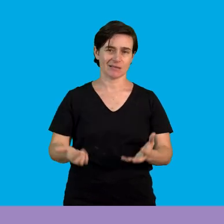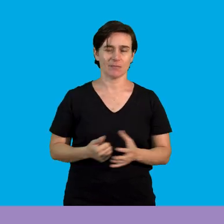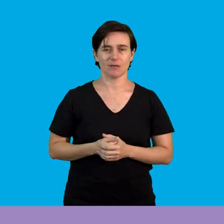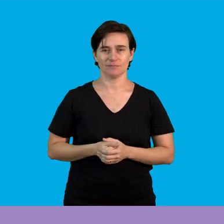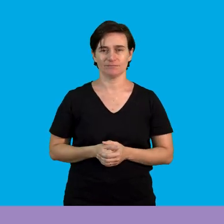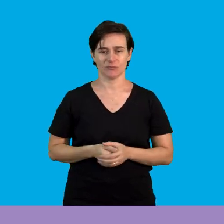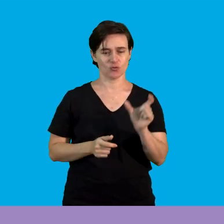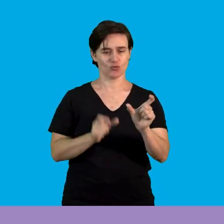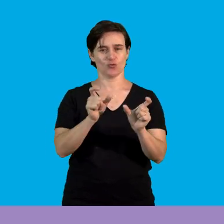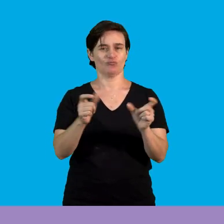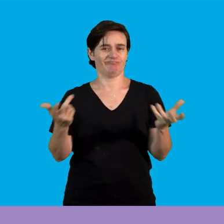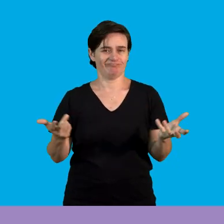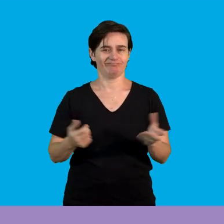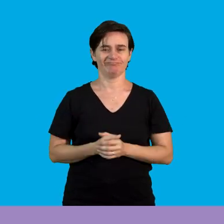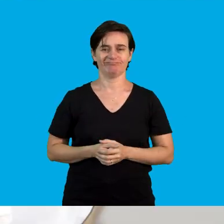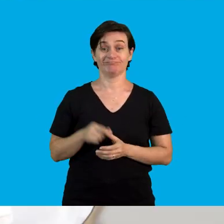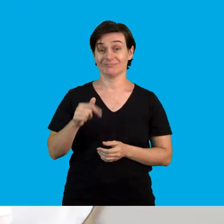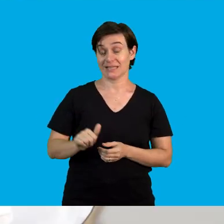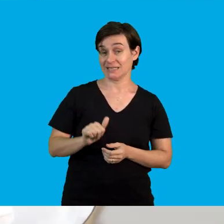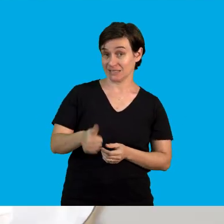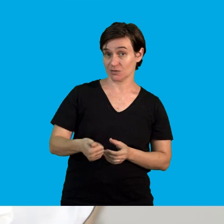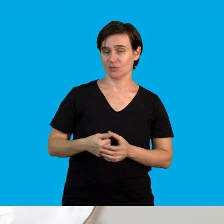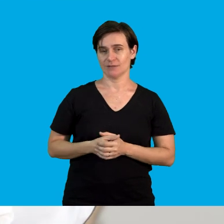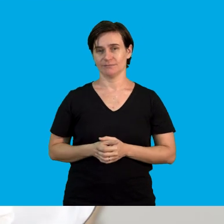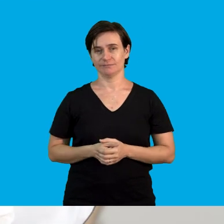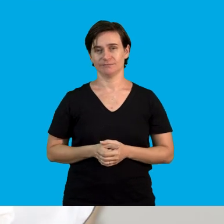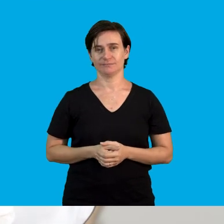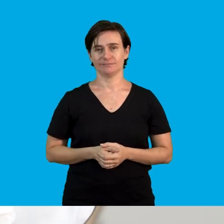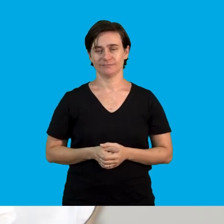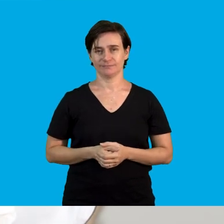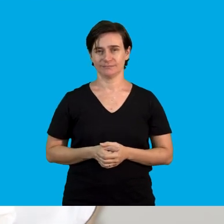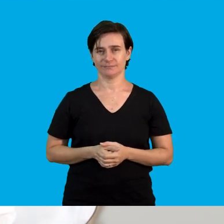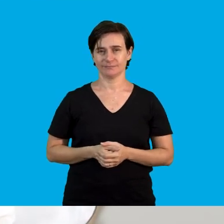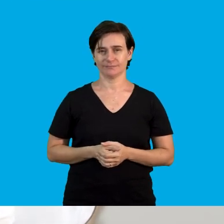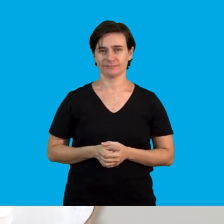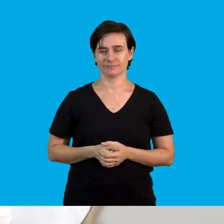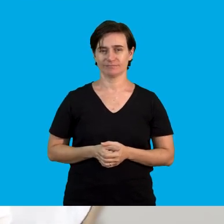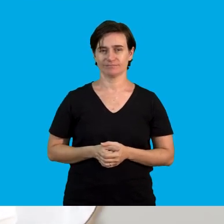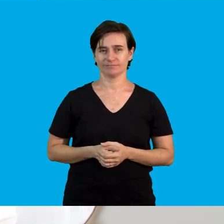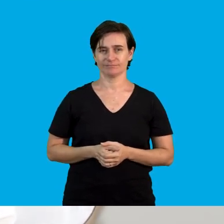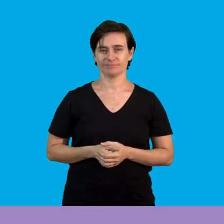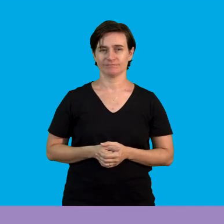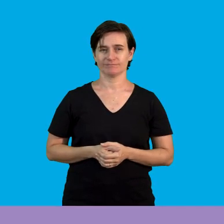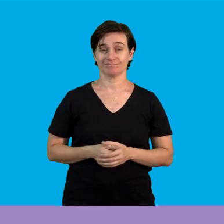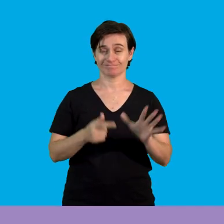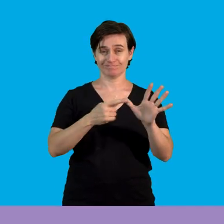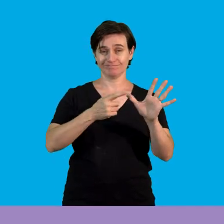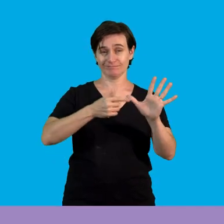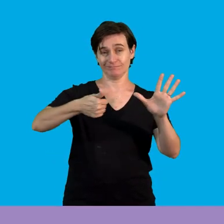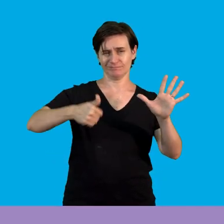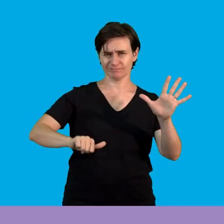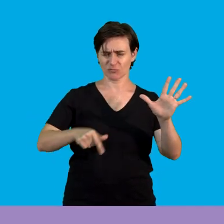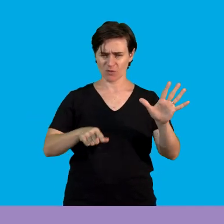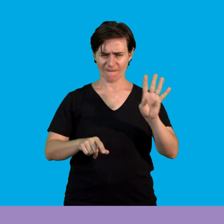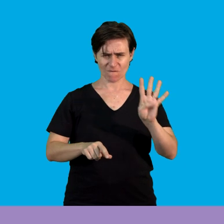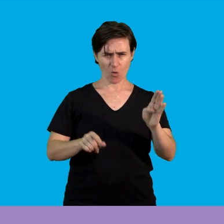simplified the expression to two terms. All right, let's look at the next one. And the next one is again